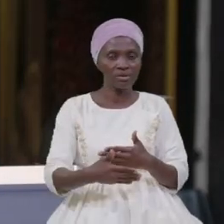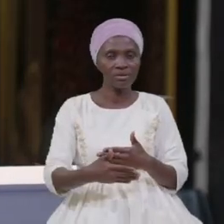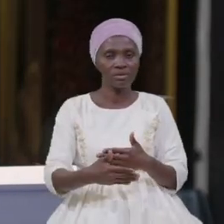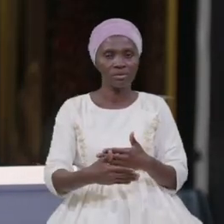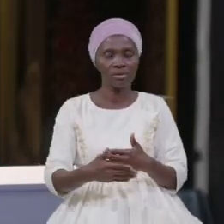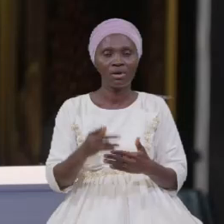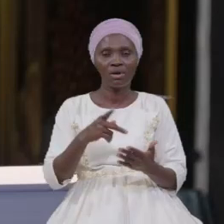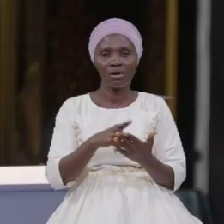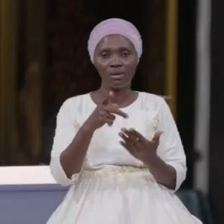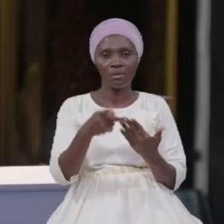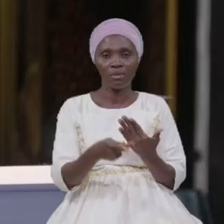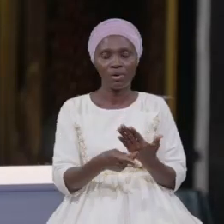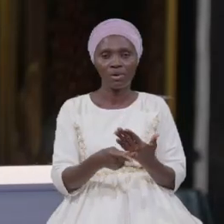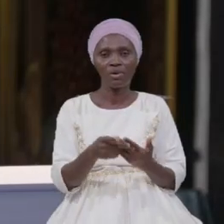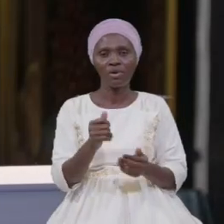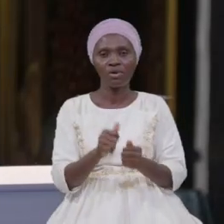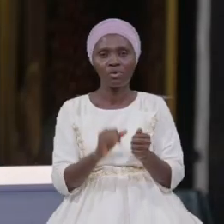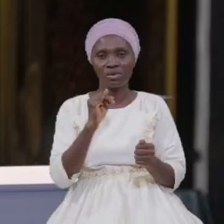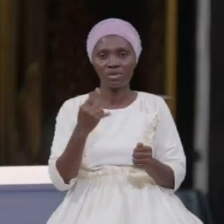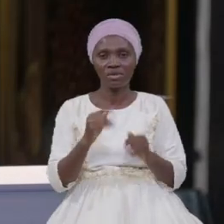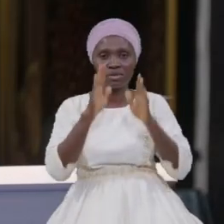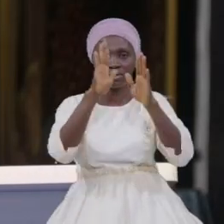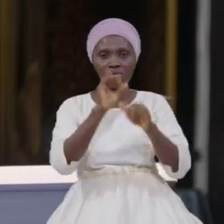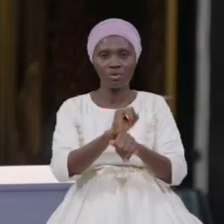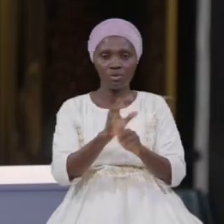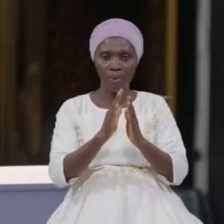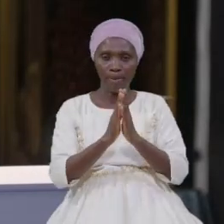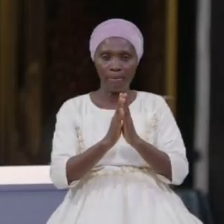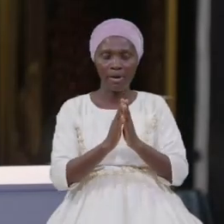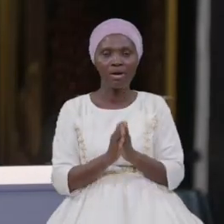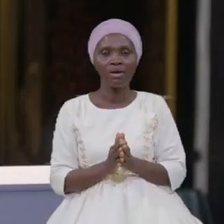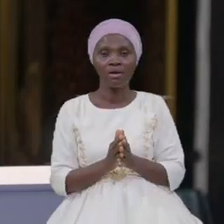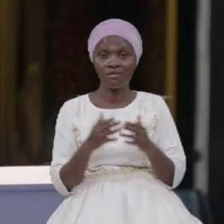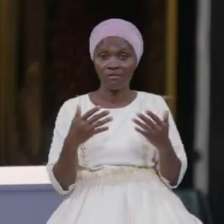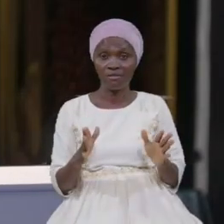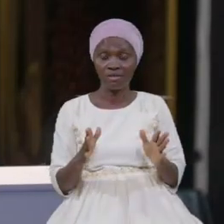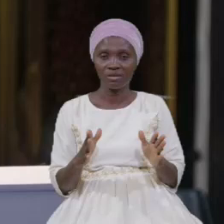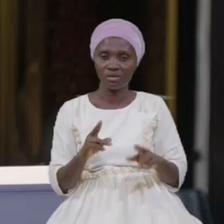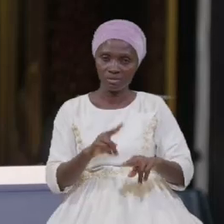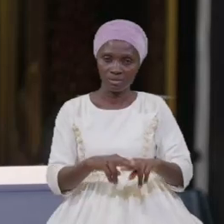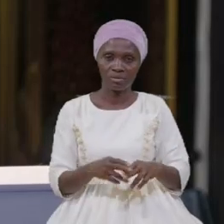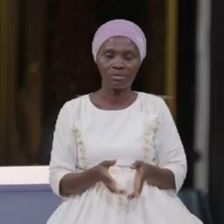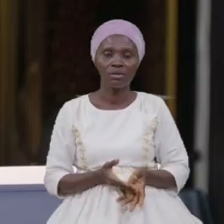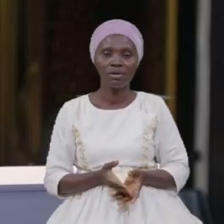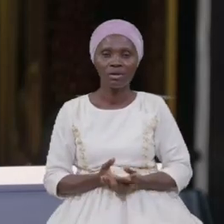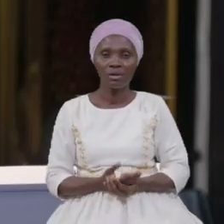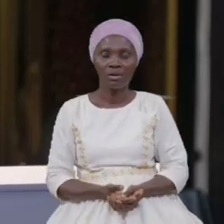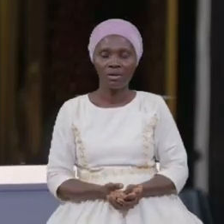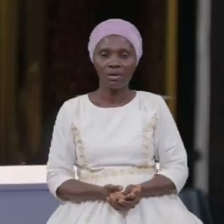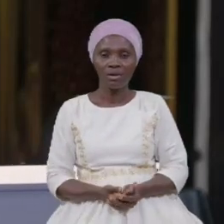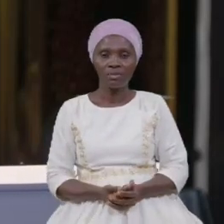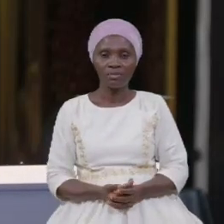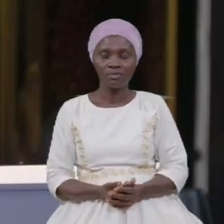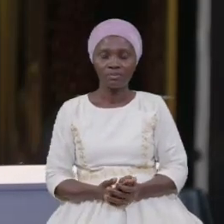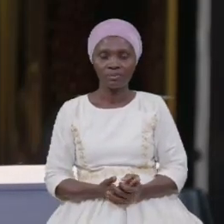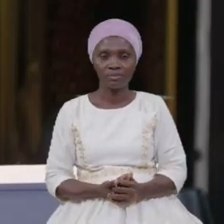program, which is the miracle prayer. Once you finish giving your details, sit down. And those of you who are